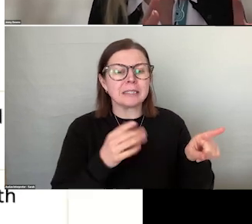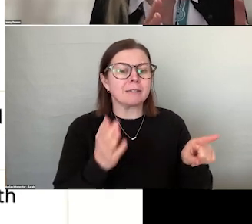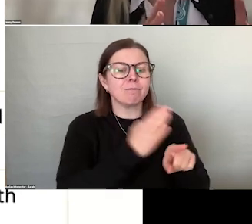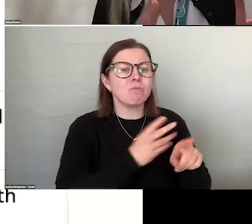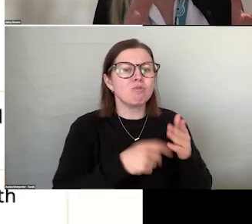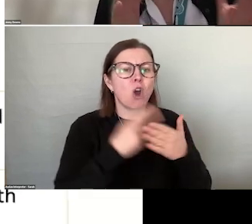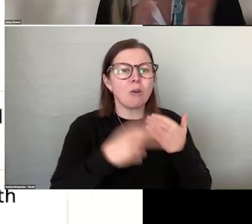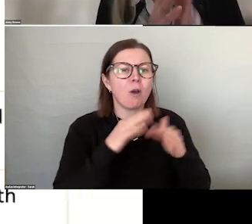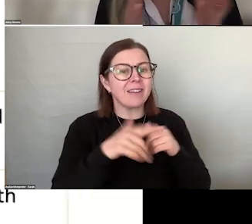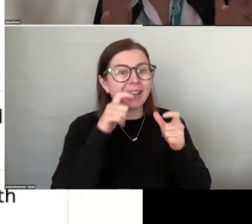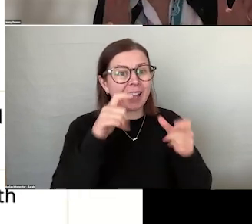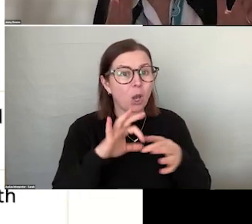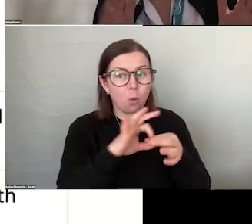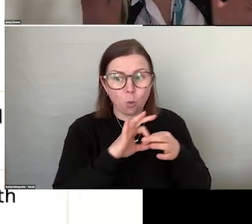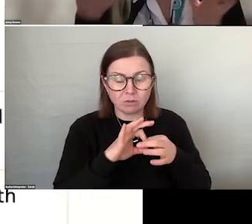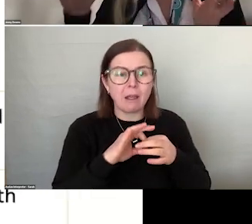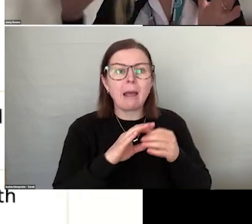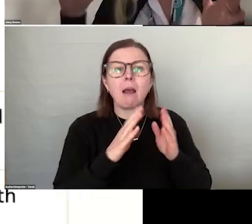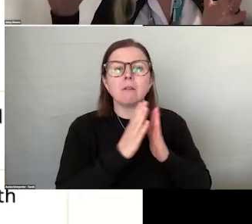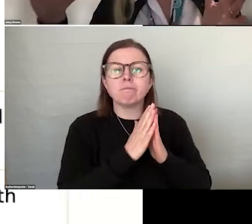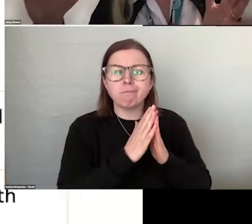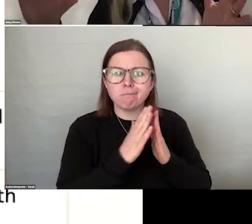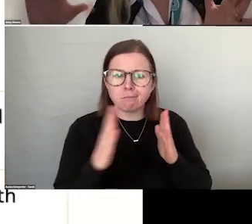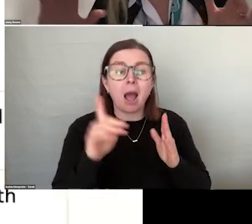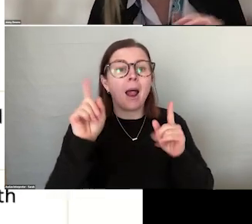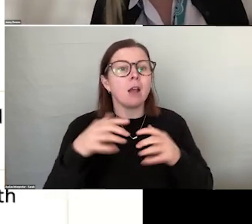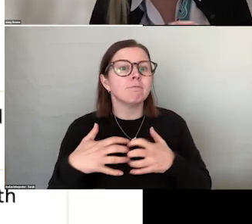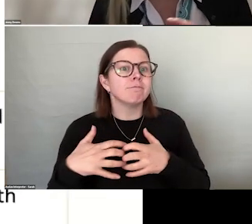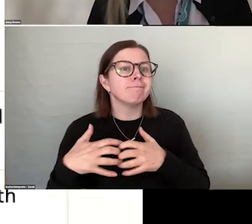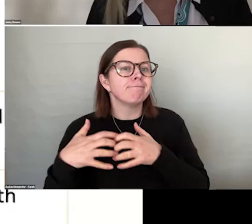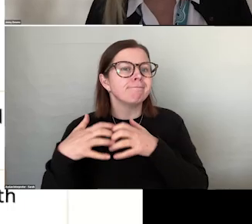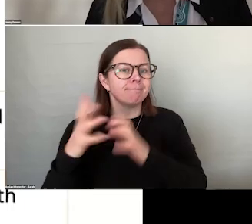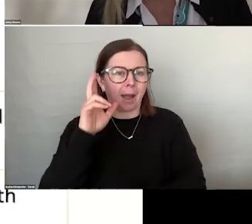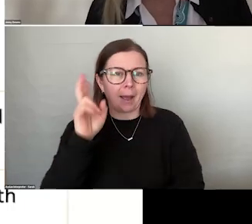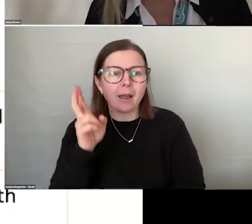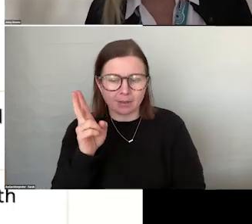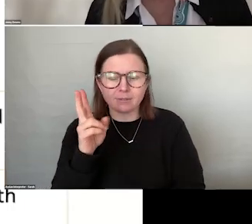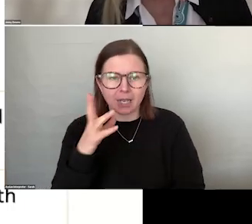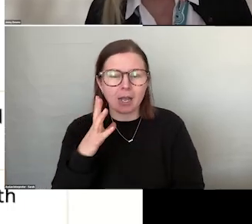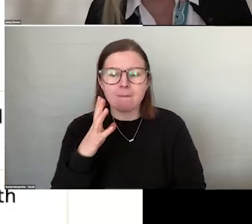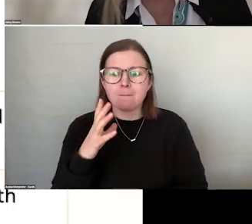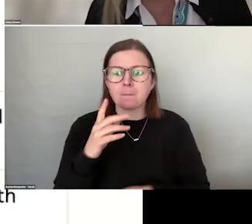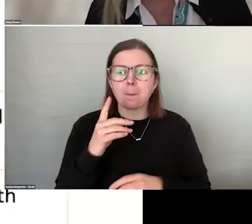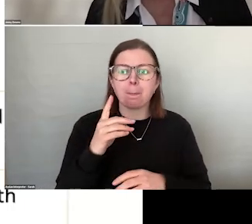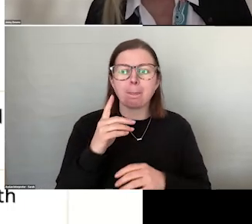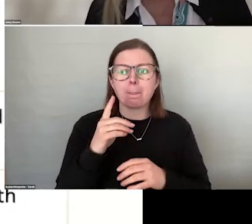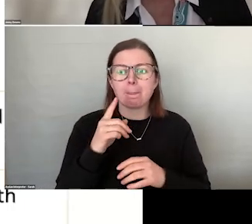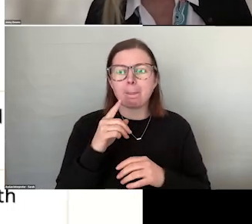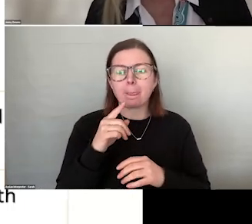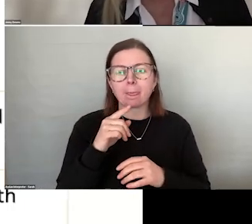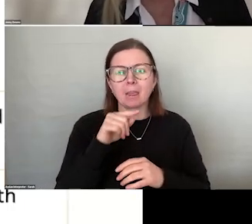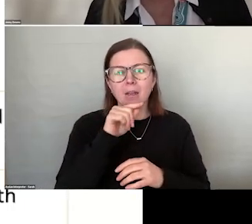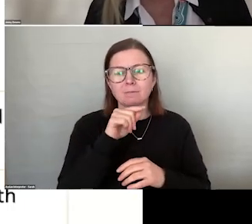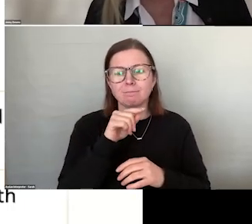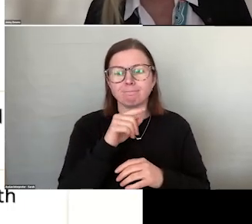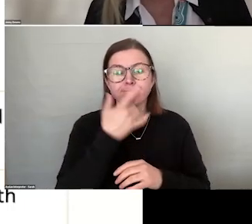of care coordination, and there was a gap, but they are building something else up. So it's the experience